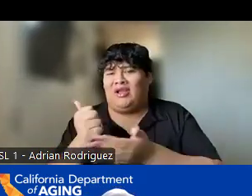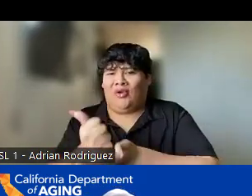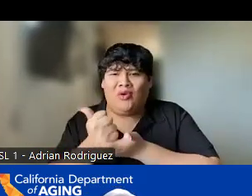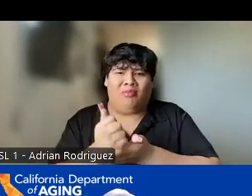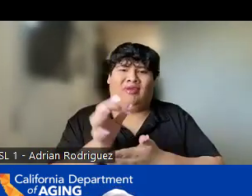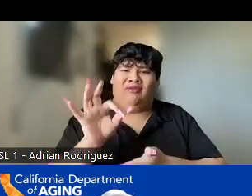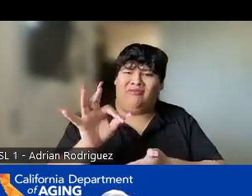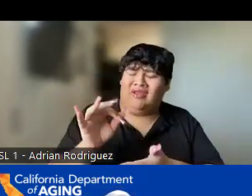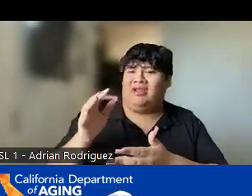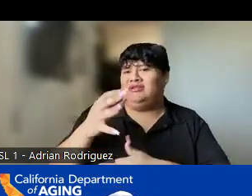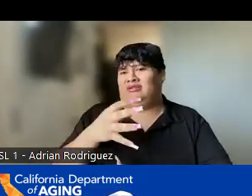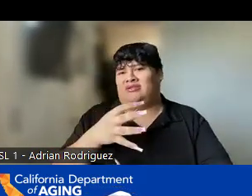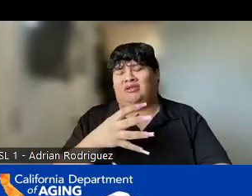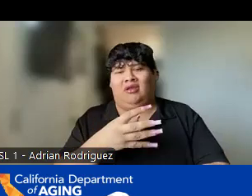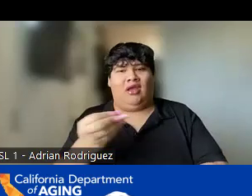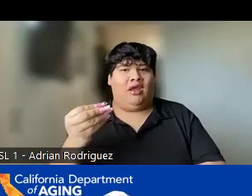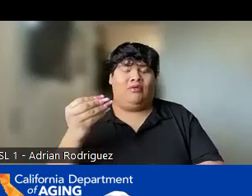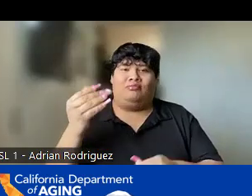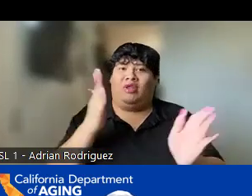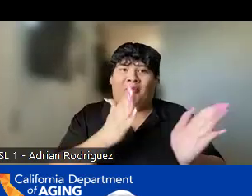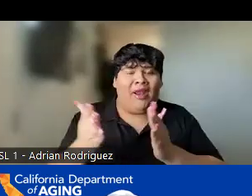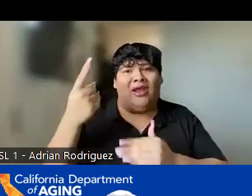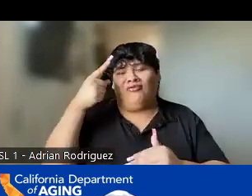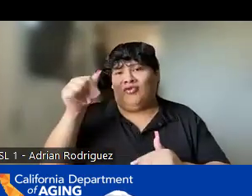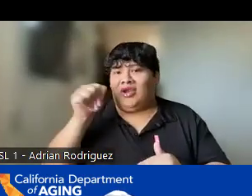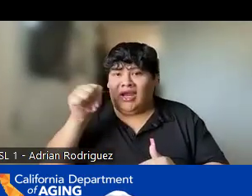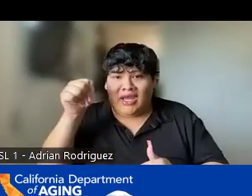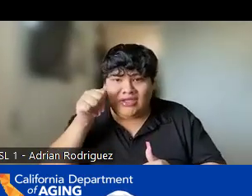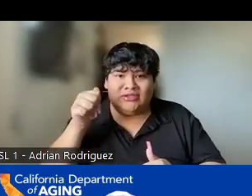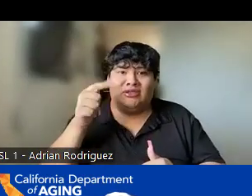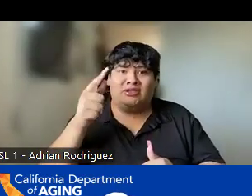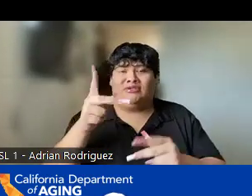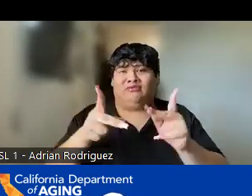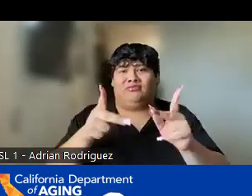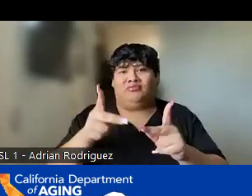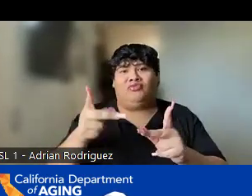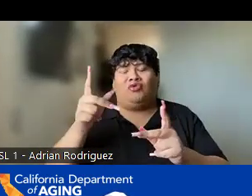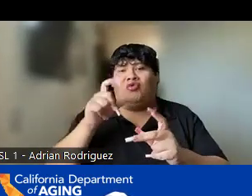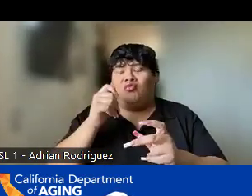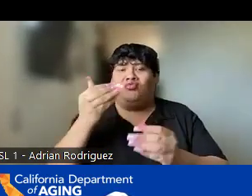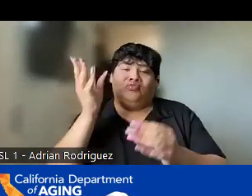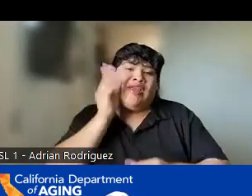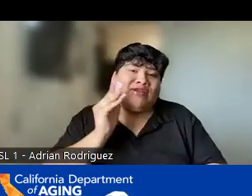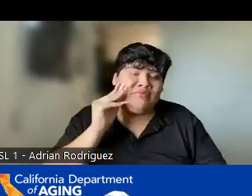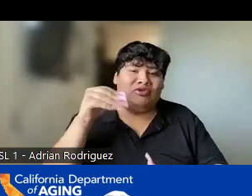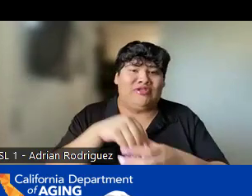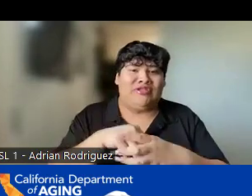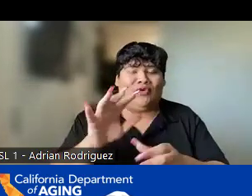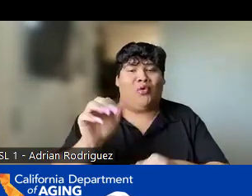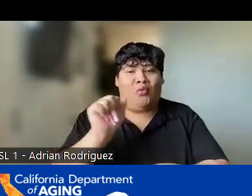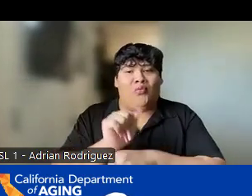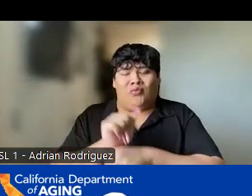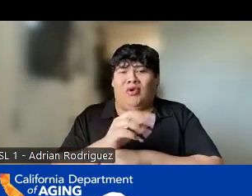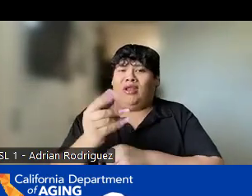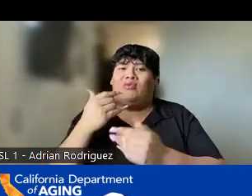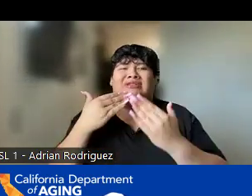advance the Master Plan for Aging. These are subject matter experts in their field, and we are so appreciative